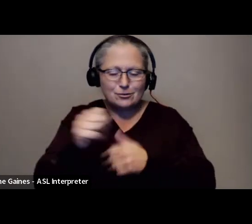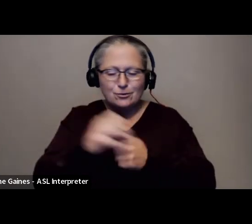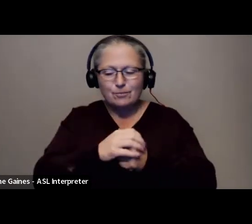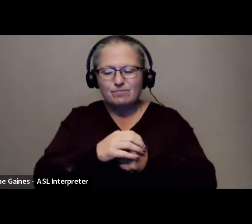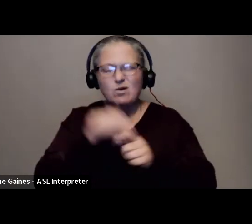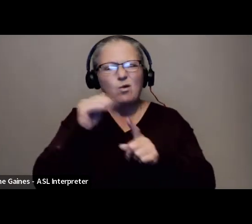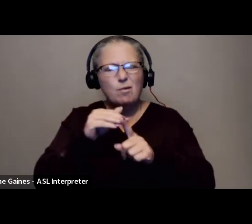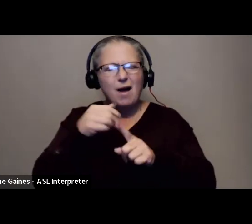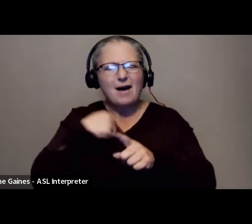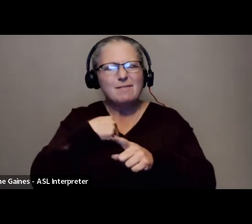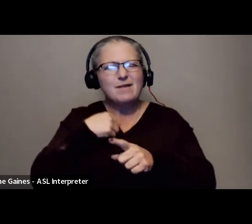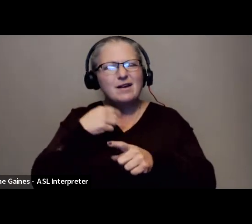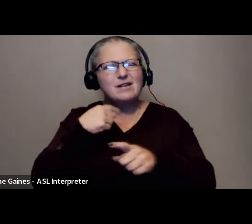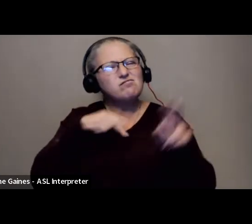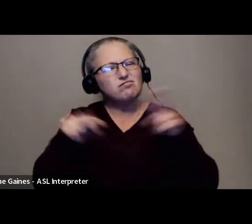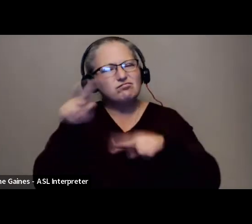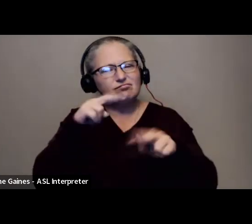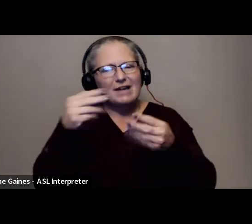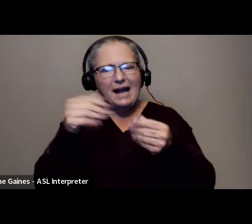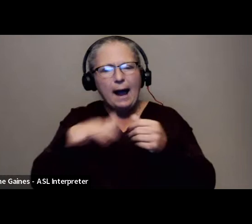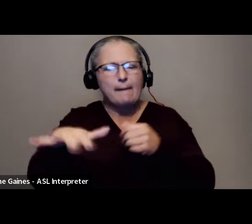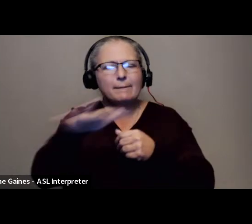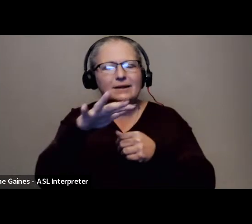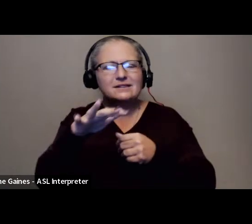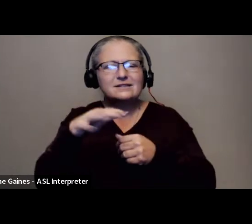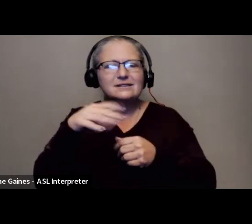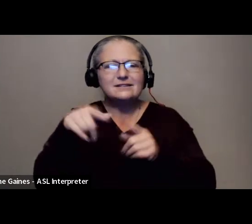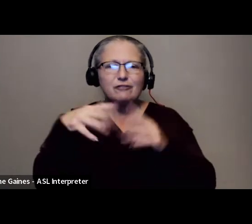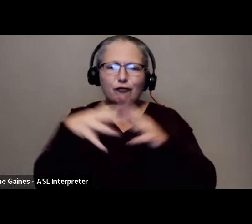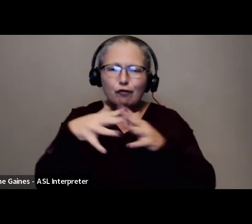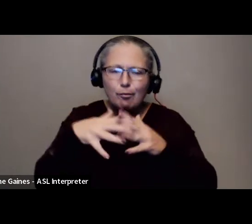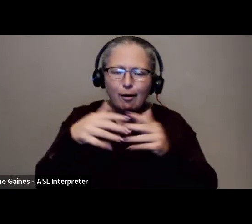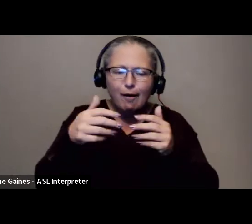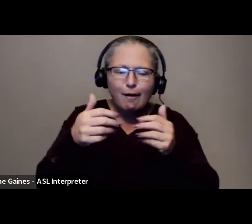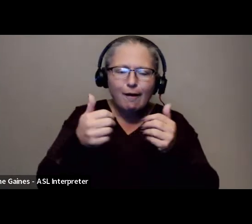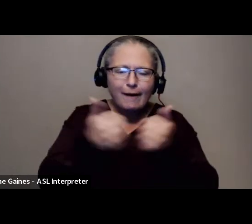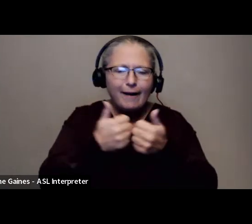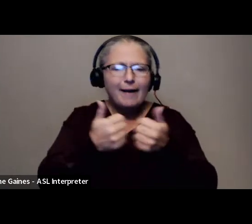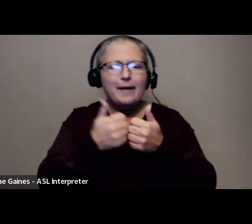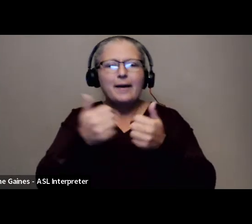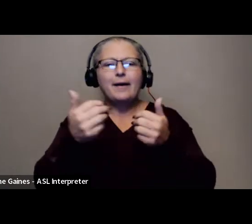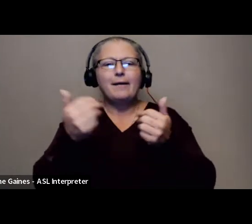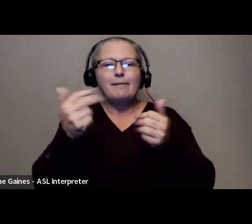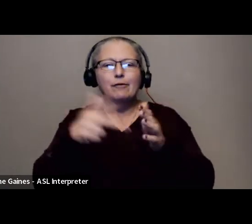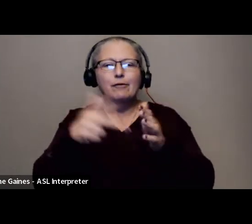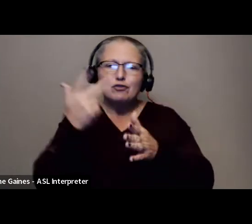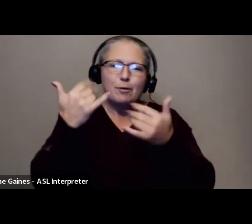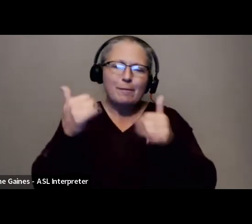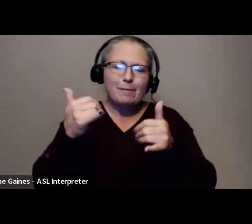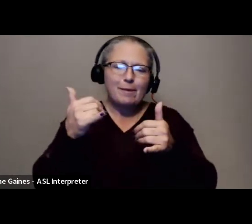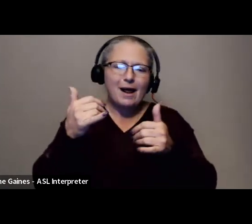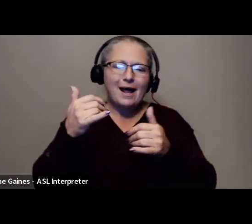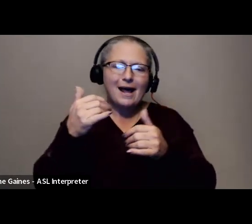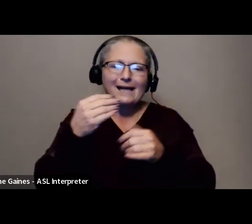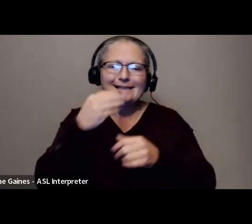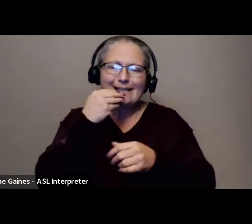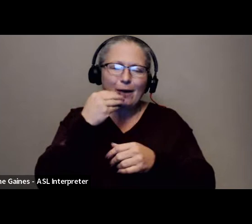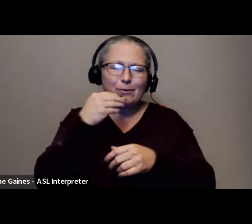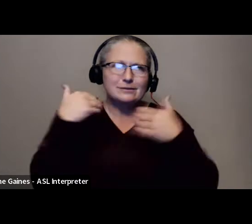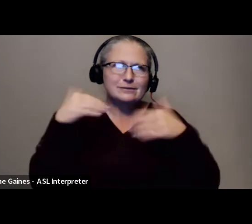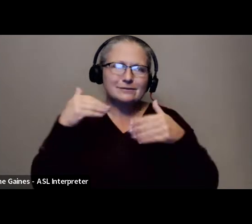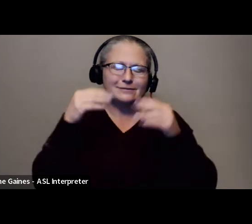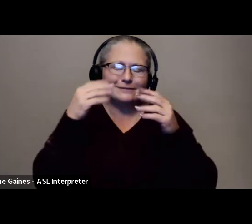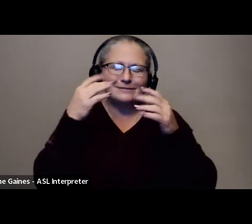reminded me, being back on campus, it reminded me of the football games and the triple play sandwiches that they used to have that were